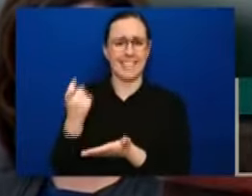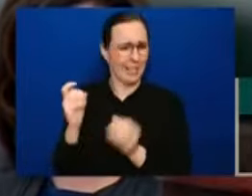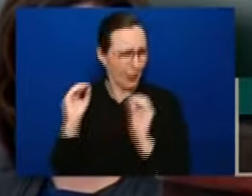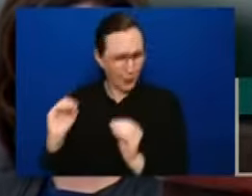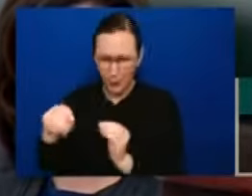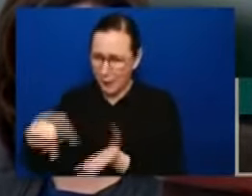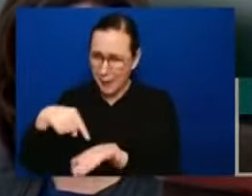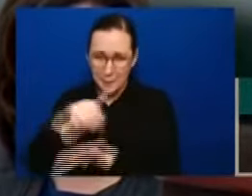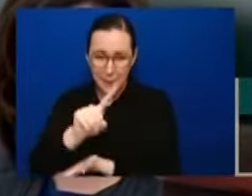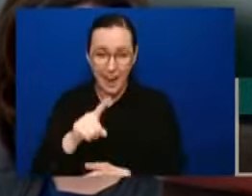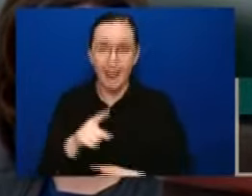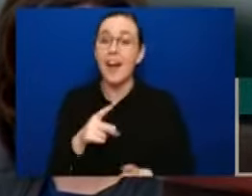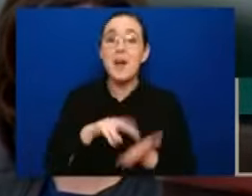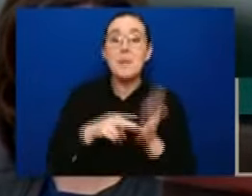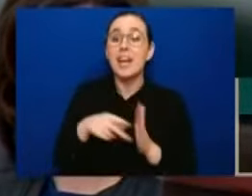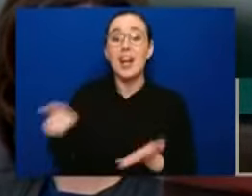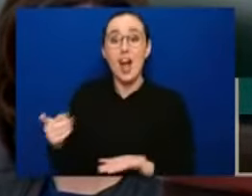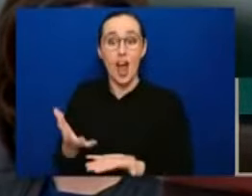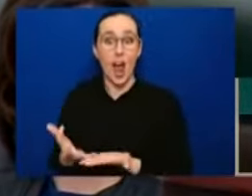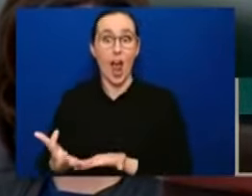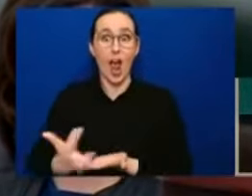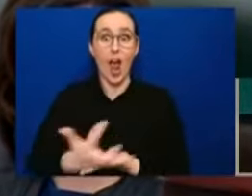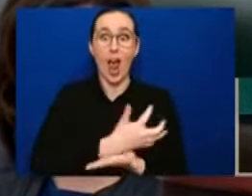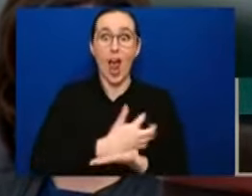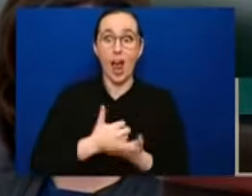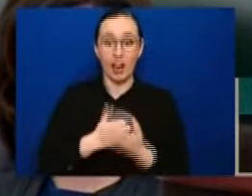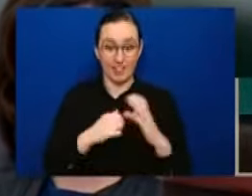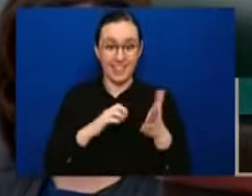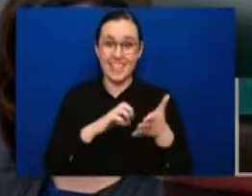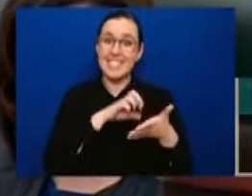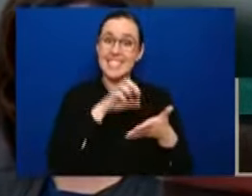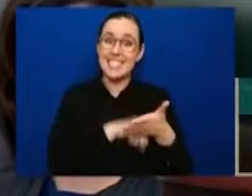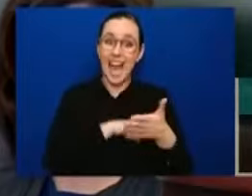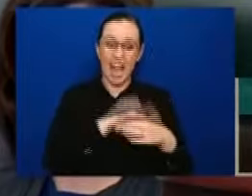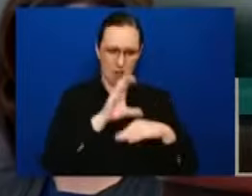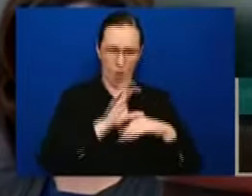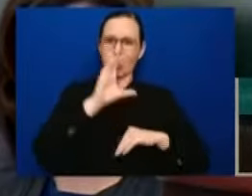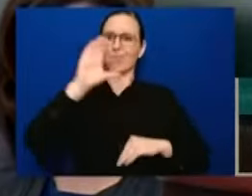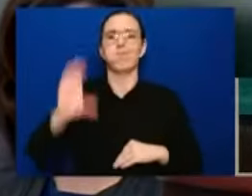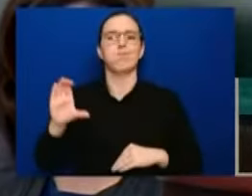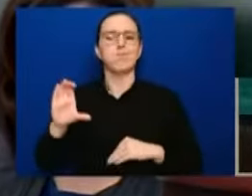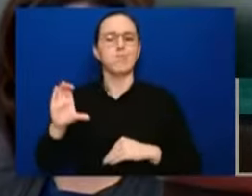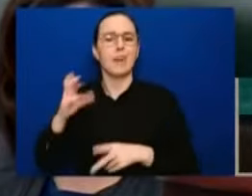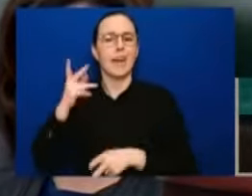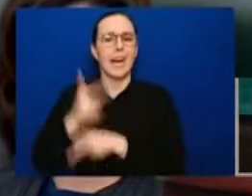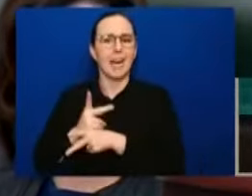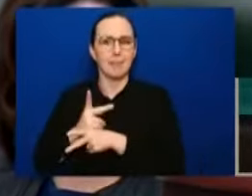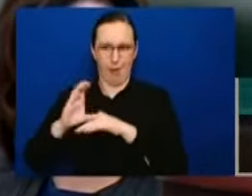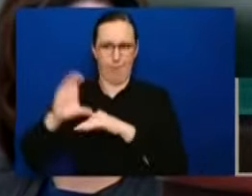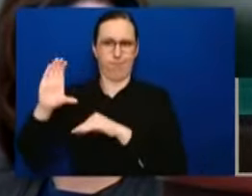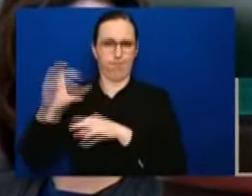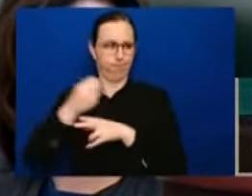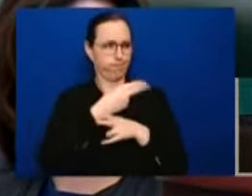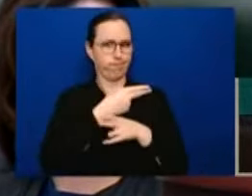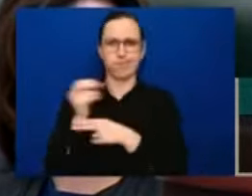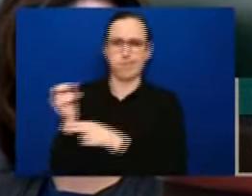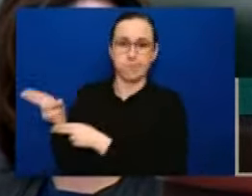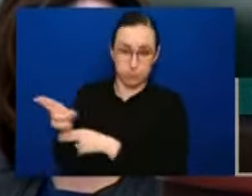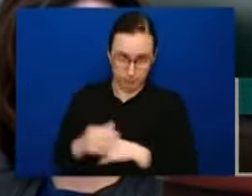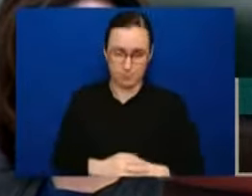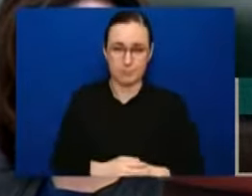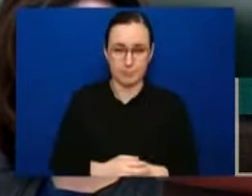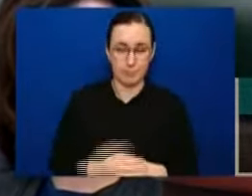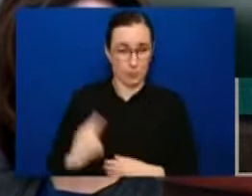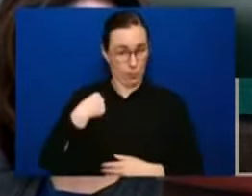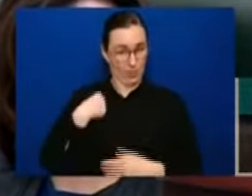of Albertans are the highest in Canada. And Mr. Speaker, Canadians are taking notice and voting with their feet. In